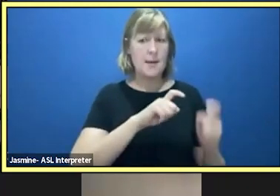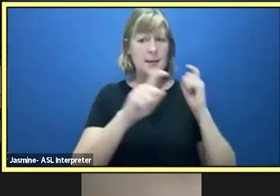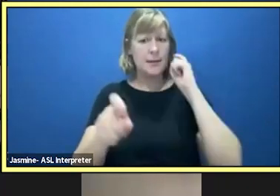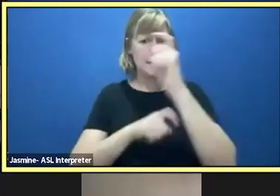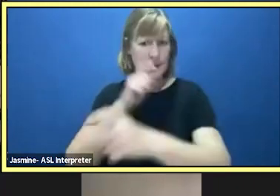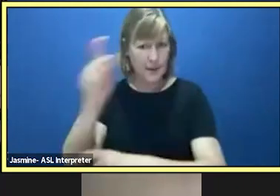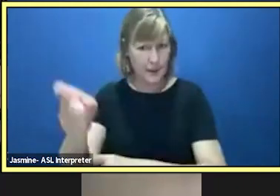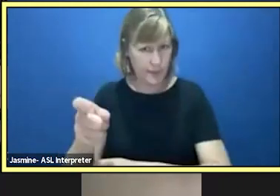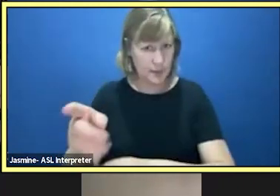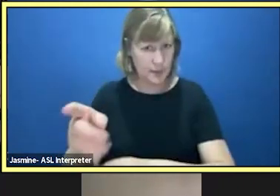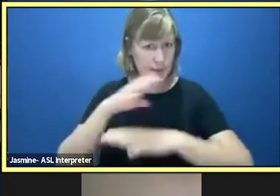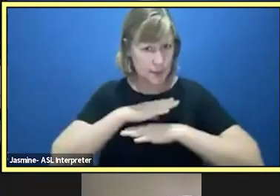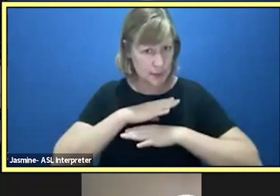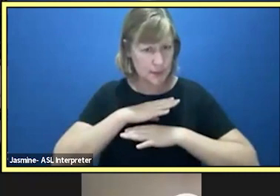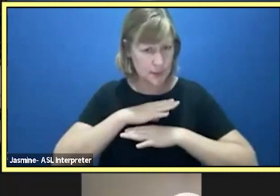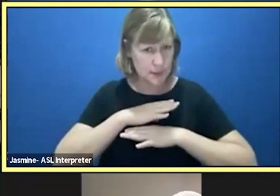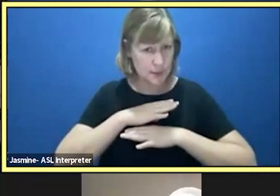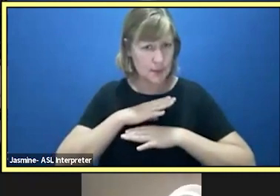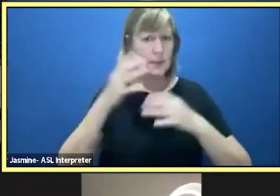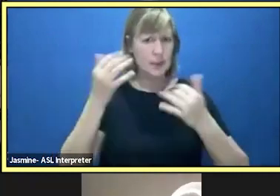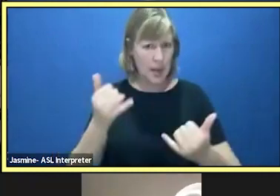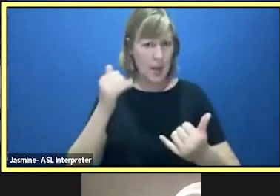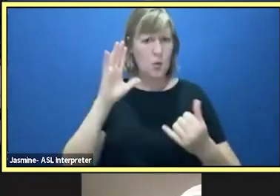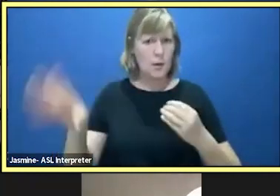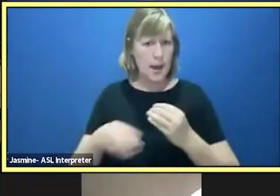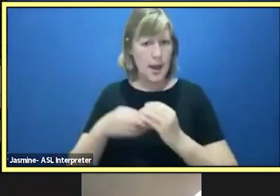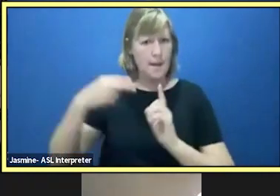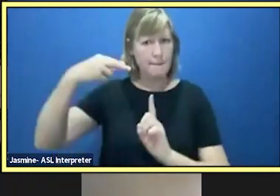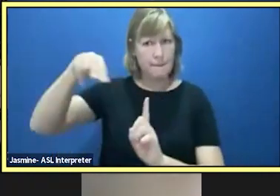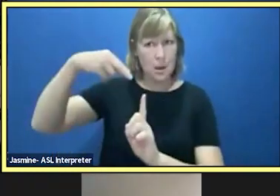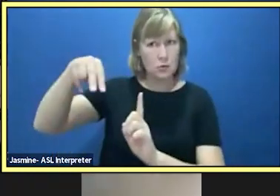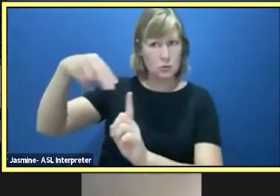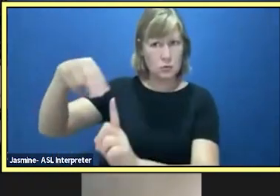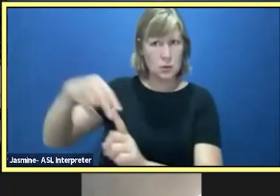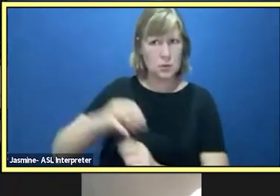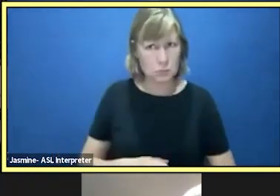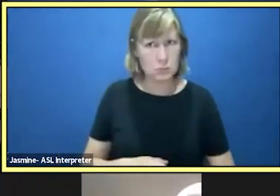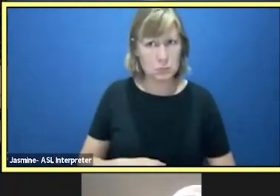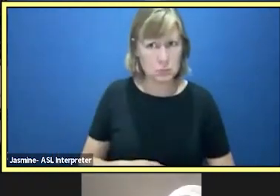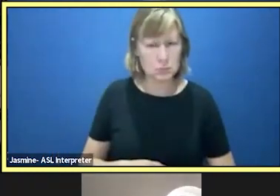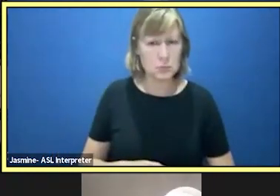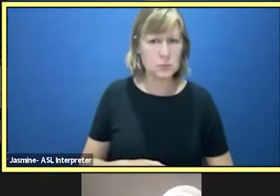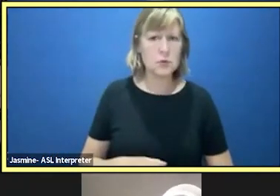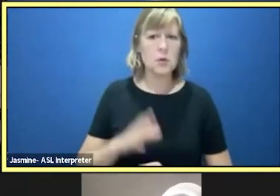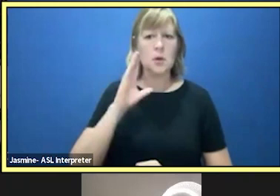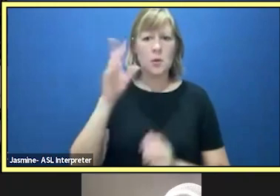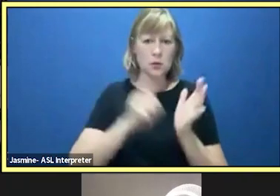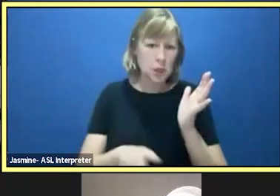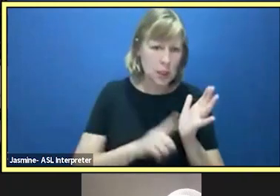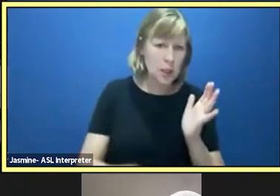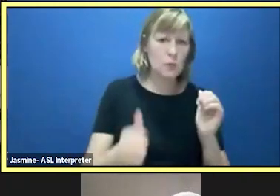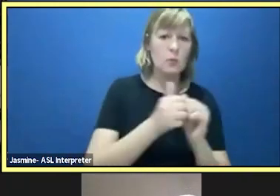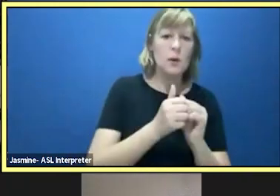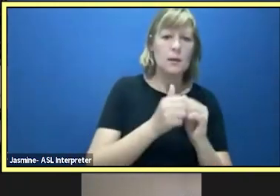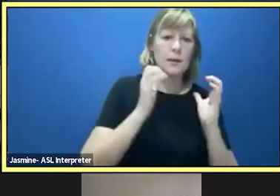individuals to be sort of paying attention to that plan along the way and checking in with folks, the participant, the providers, to make sure that things are going